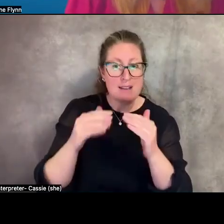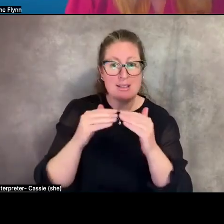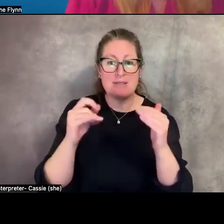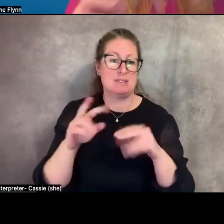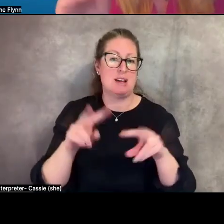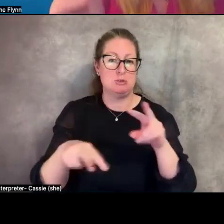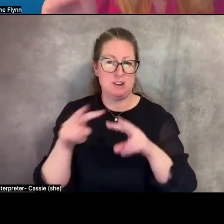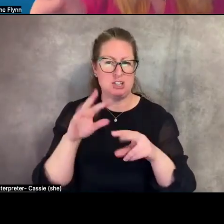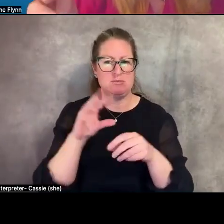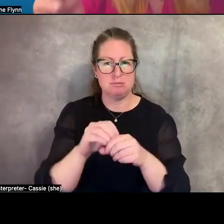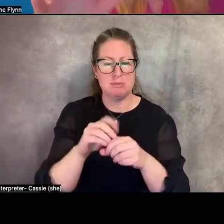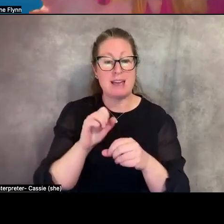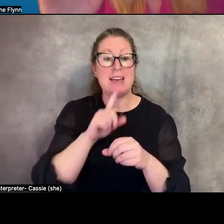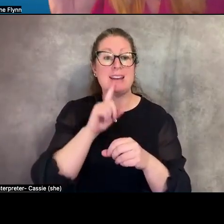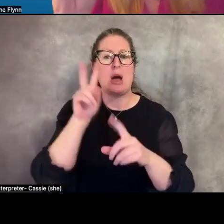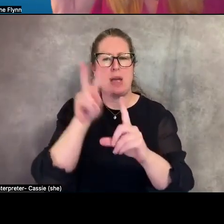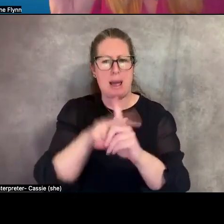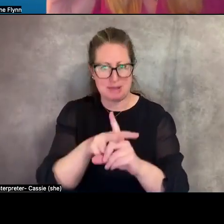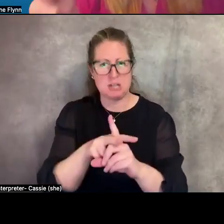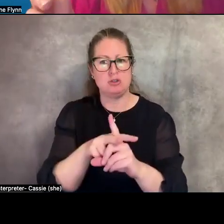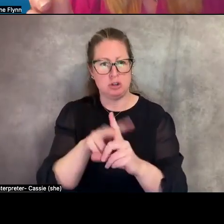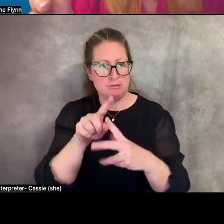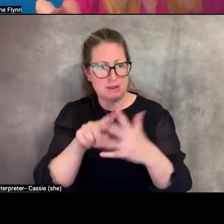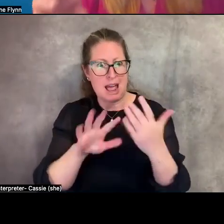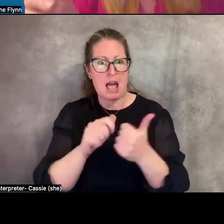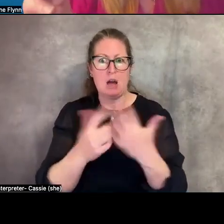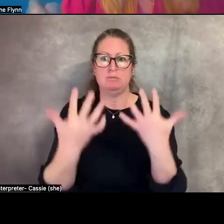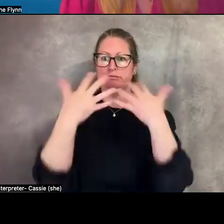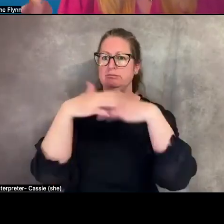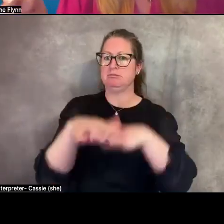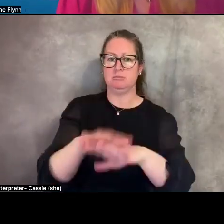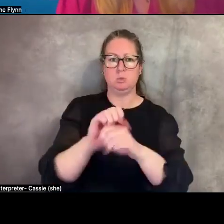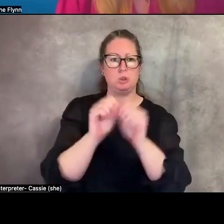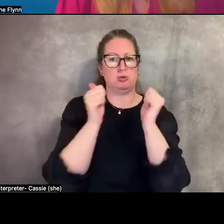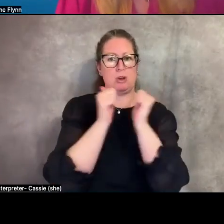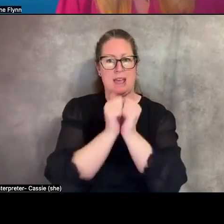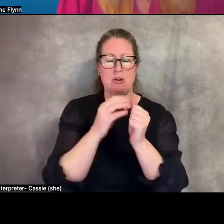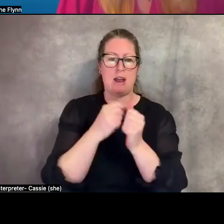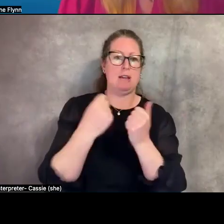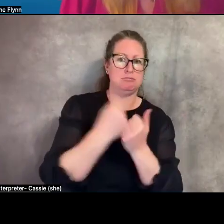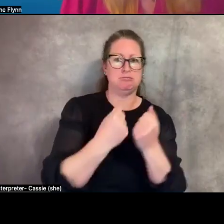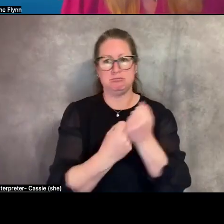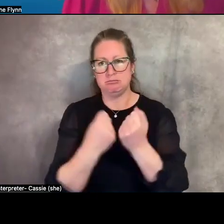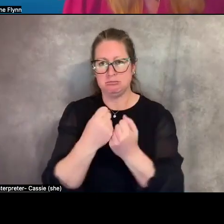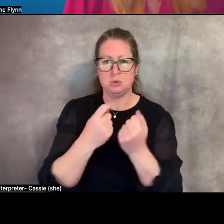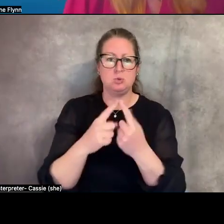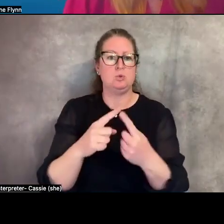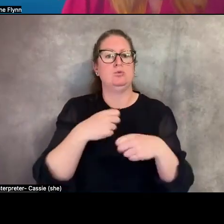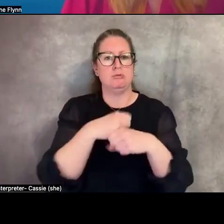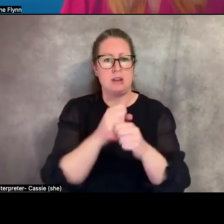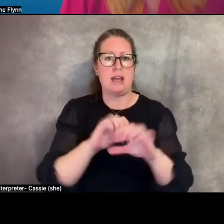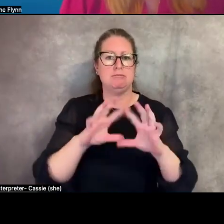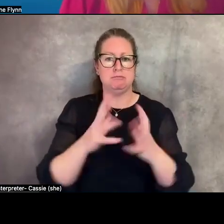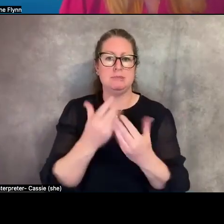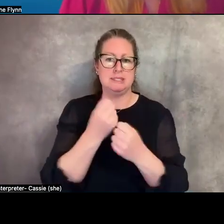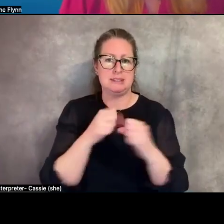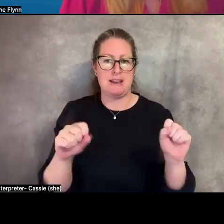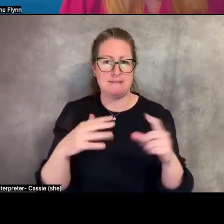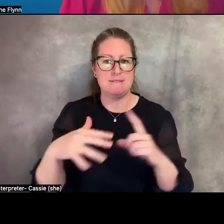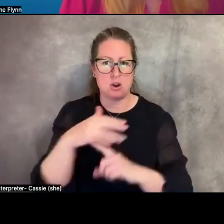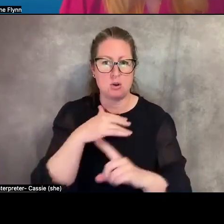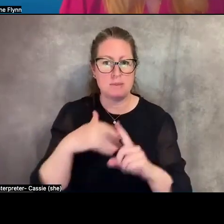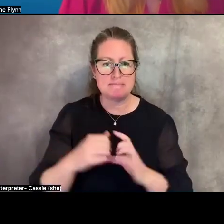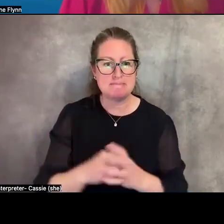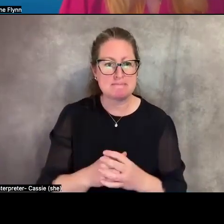observation, and then the application of how they work together and complemented one another to create a safe environment.